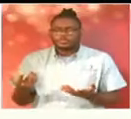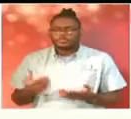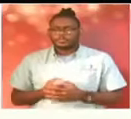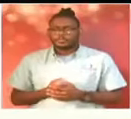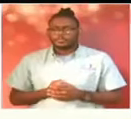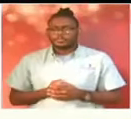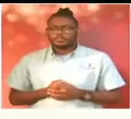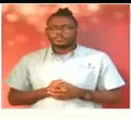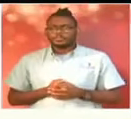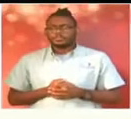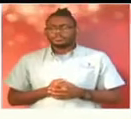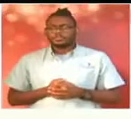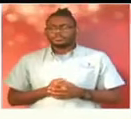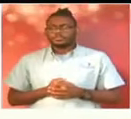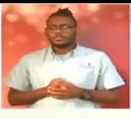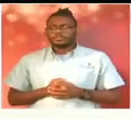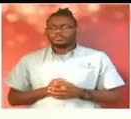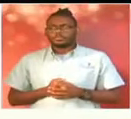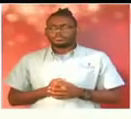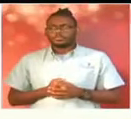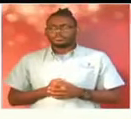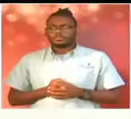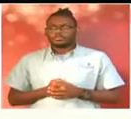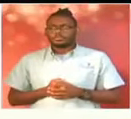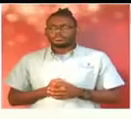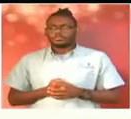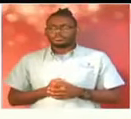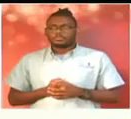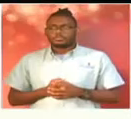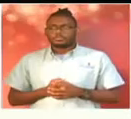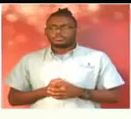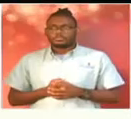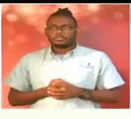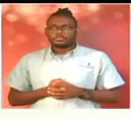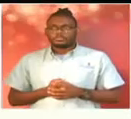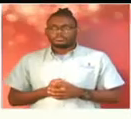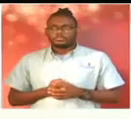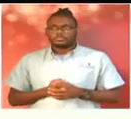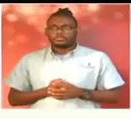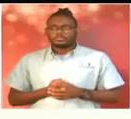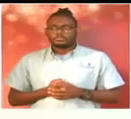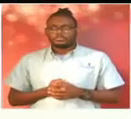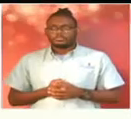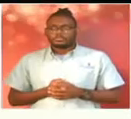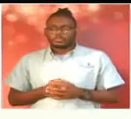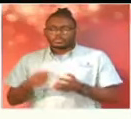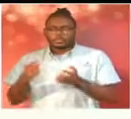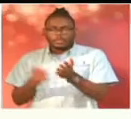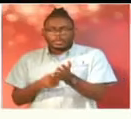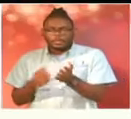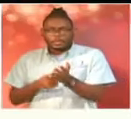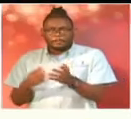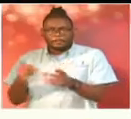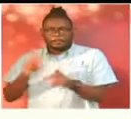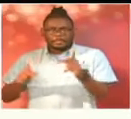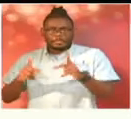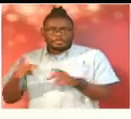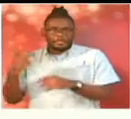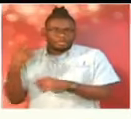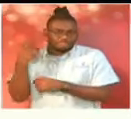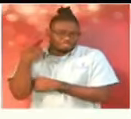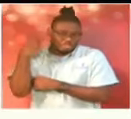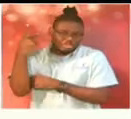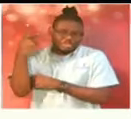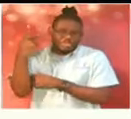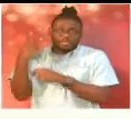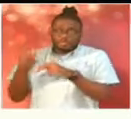comorbid conditions. People may not be aware that they have elevated blood pressure because they haven't been going to the doctor. Similarly for